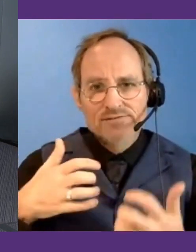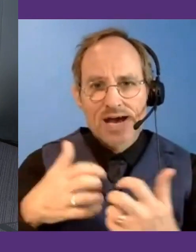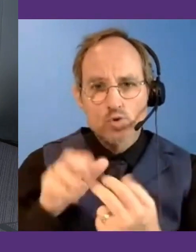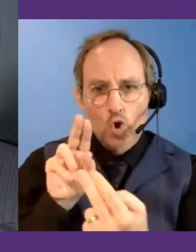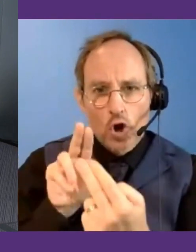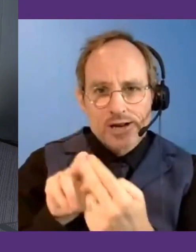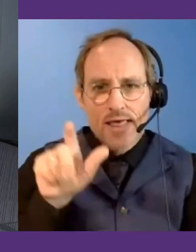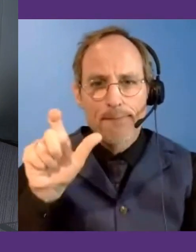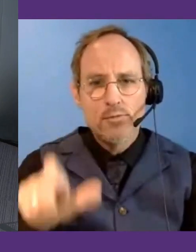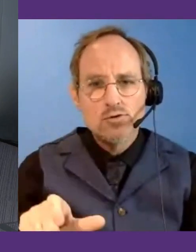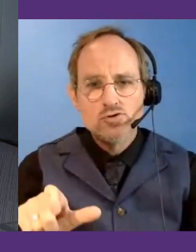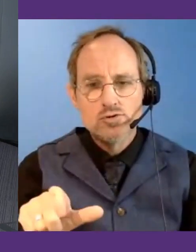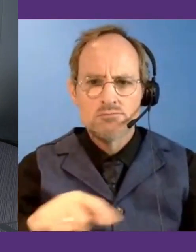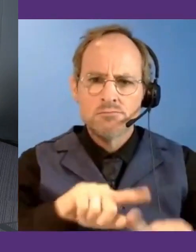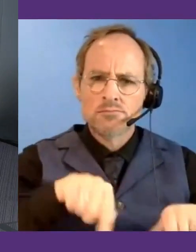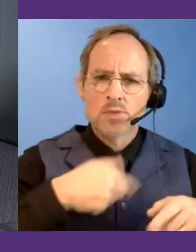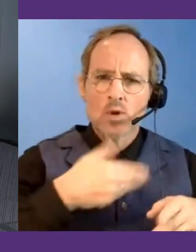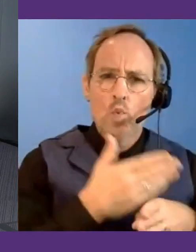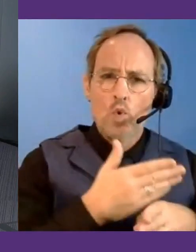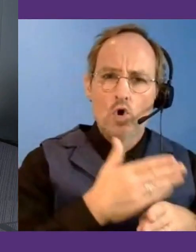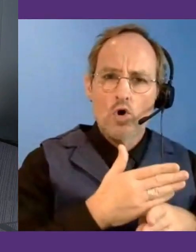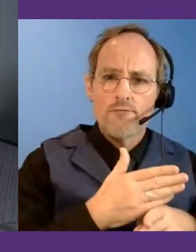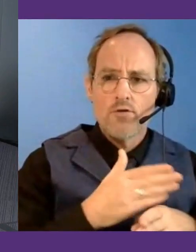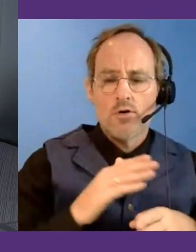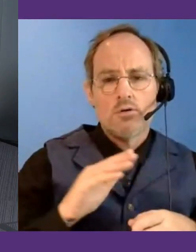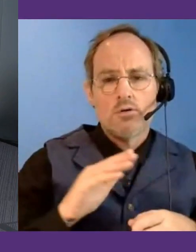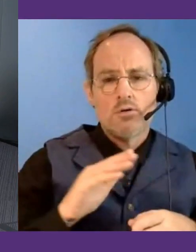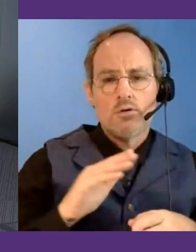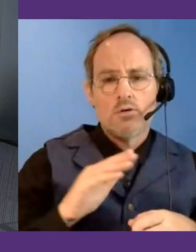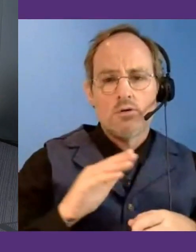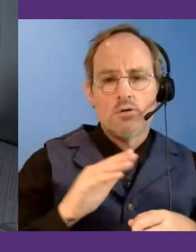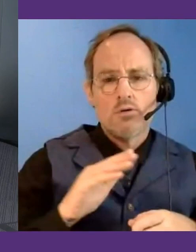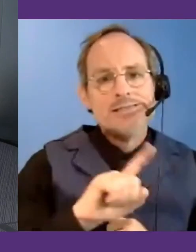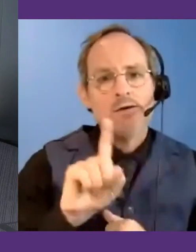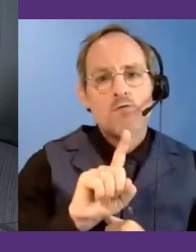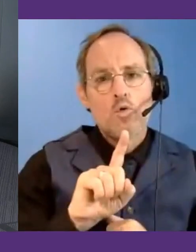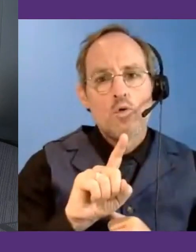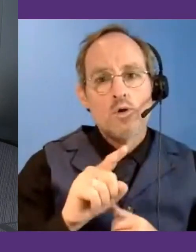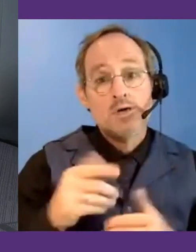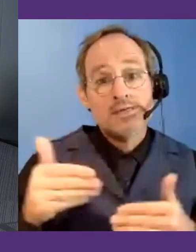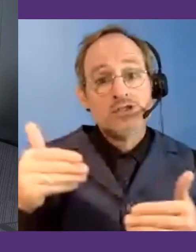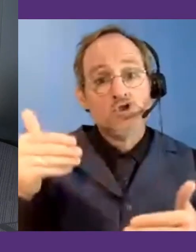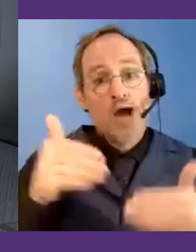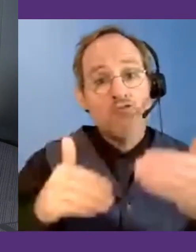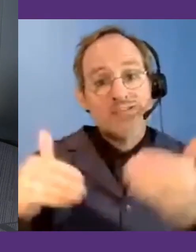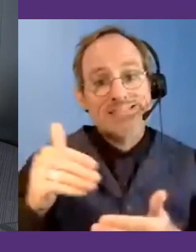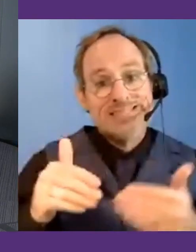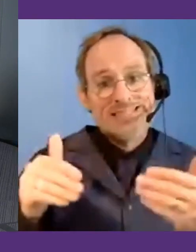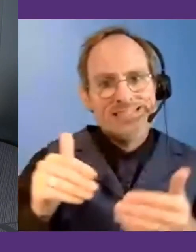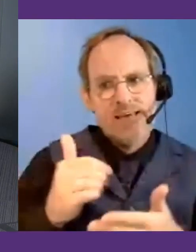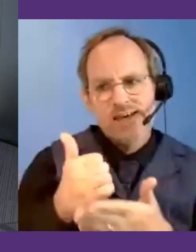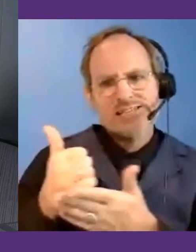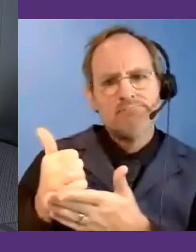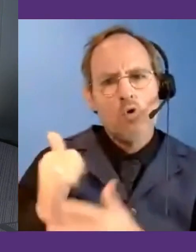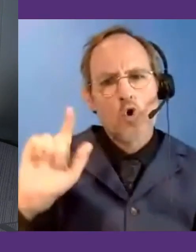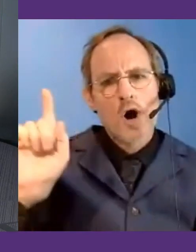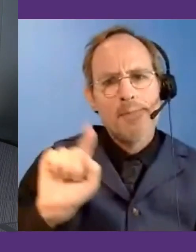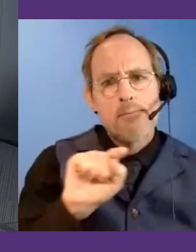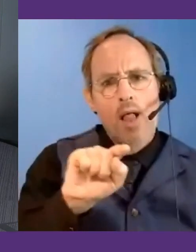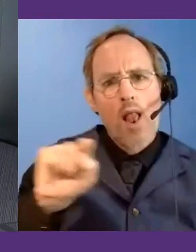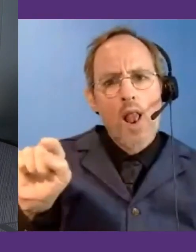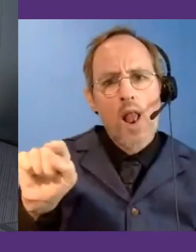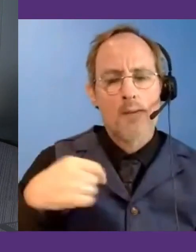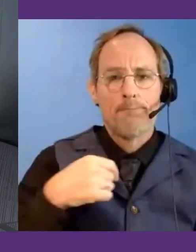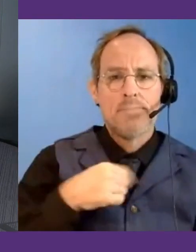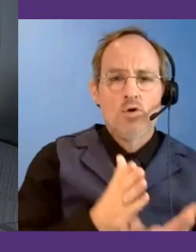lot of the work we do with the partners is charities that are already supporting individuals that have help that we couldn't reach any other way. So all of that